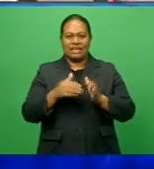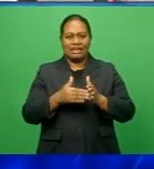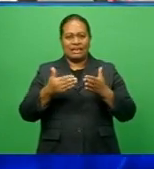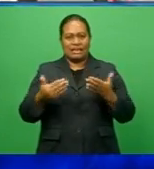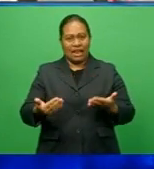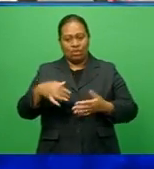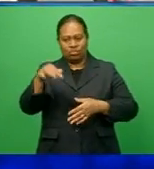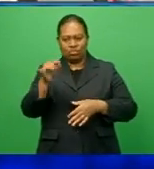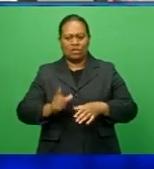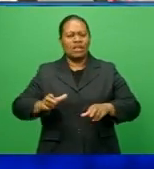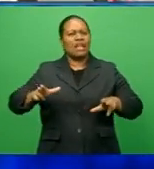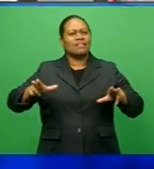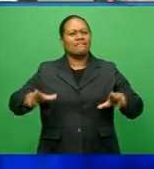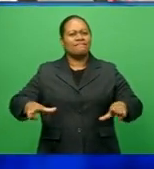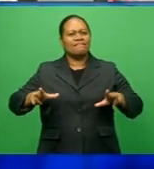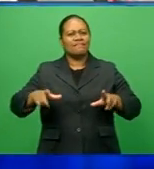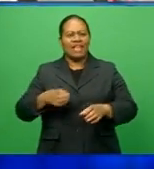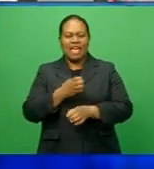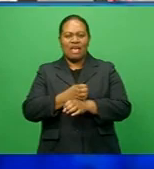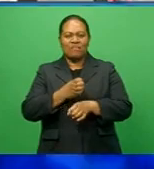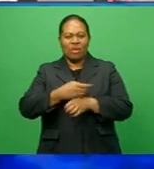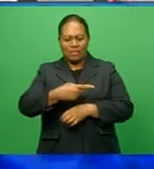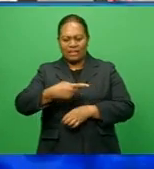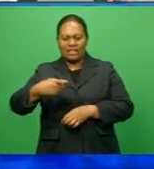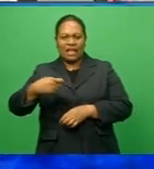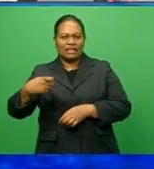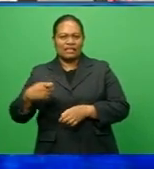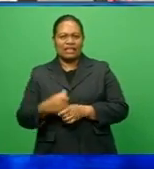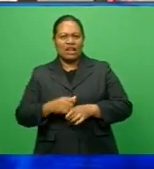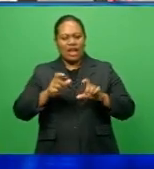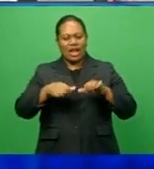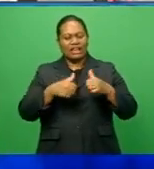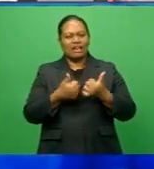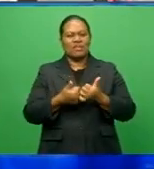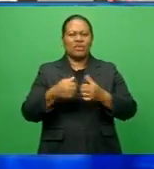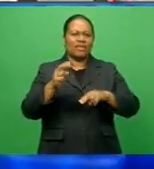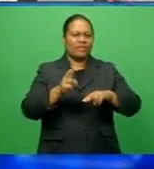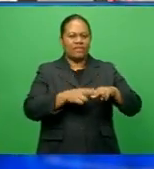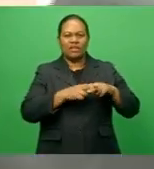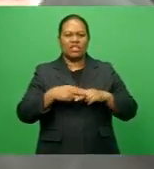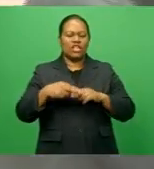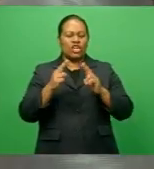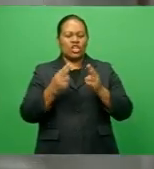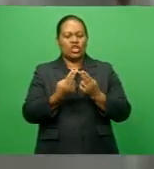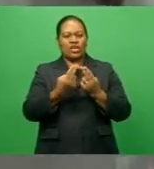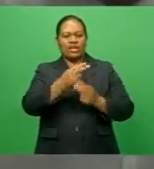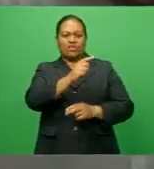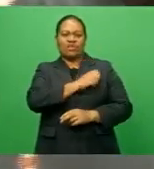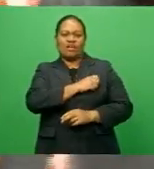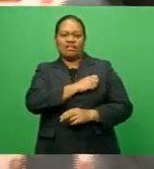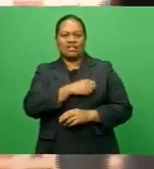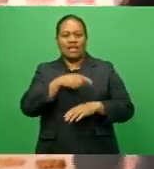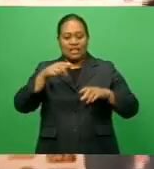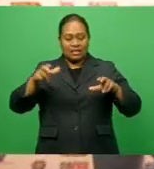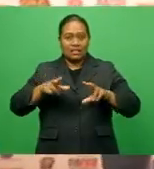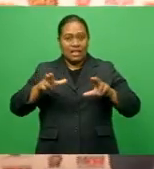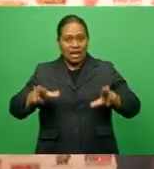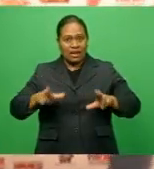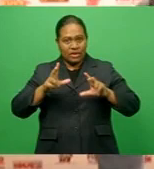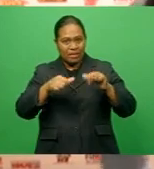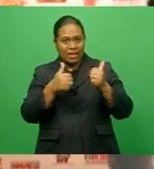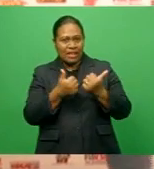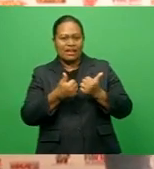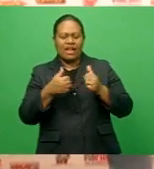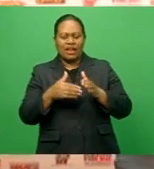Corporation today signed an employee deduction scheme agreement with the Fijian Holdings Unit Trust. The agreement will allow FBC staff to